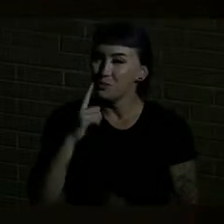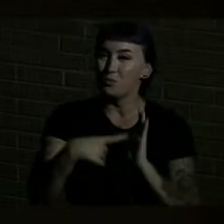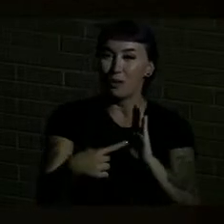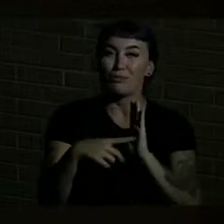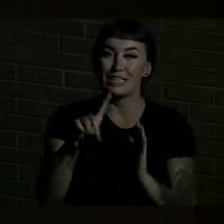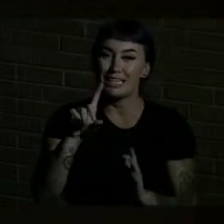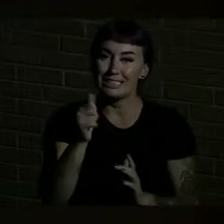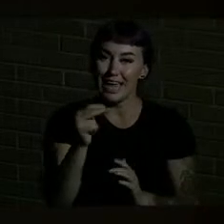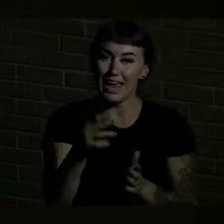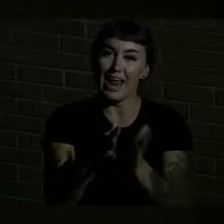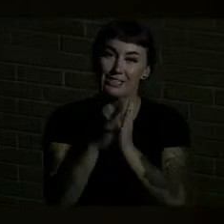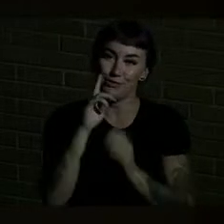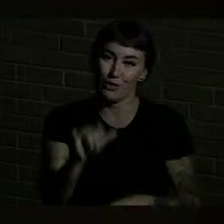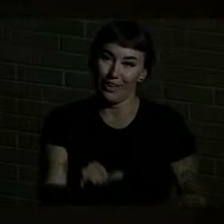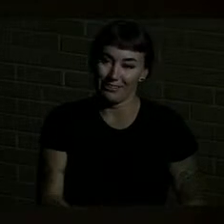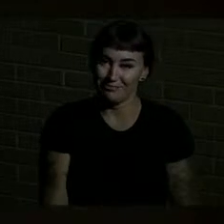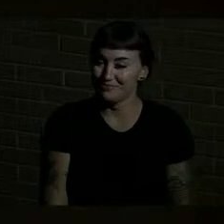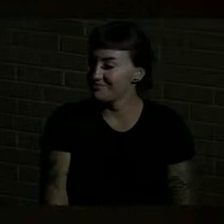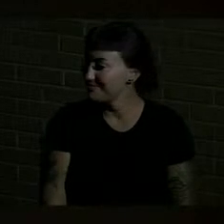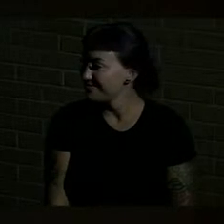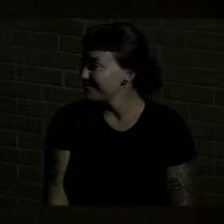Nice job, girls.